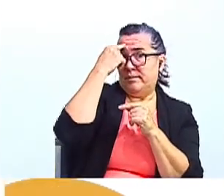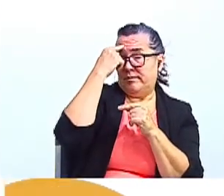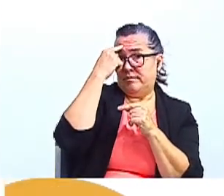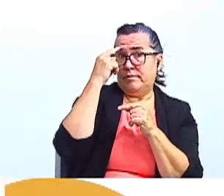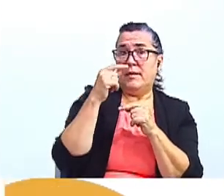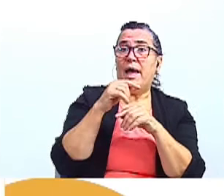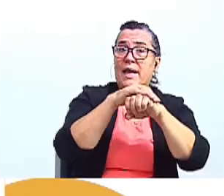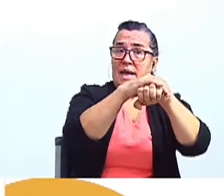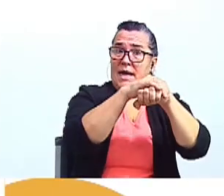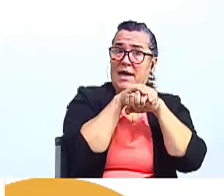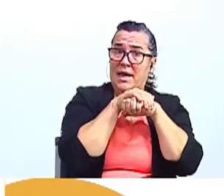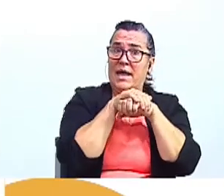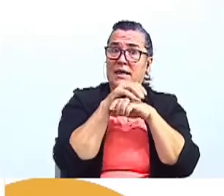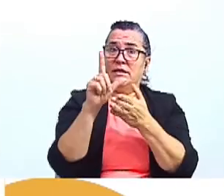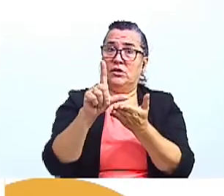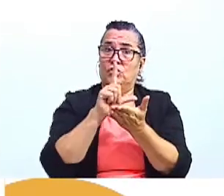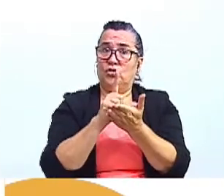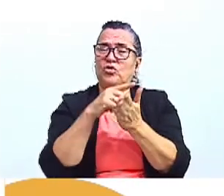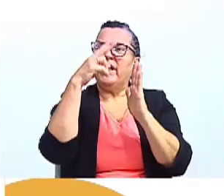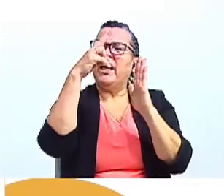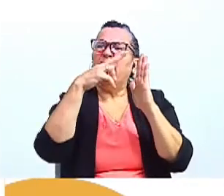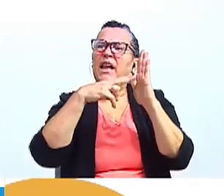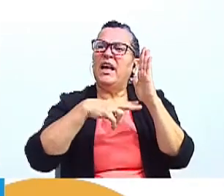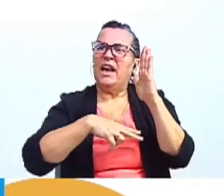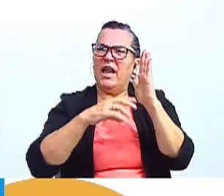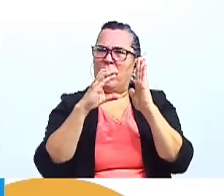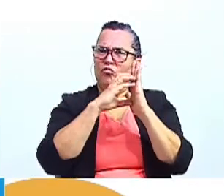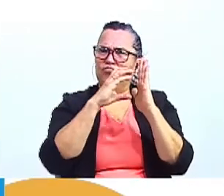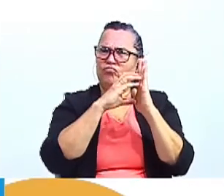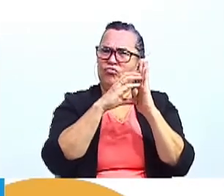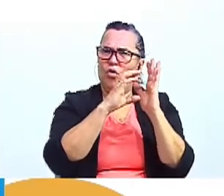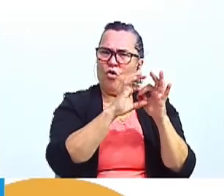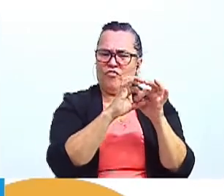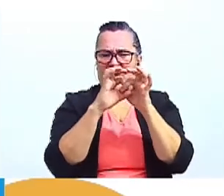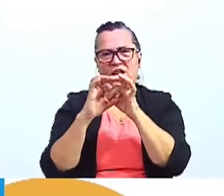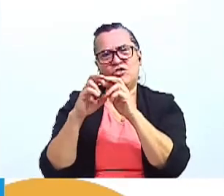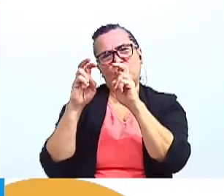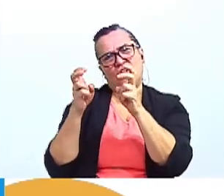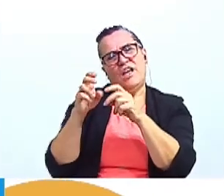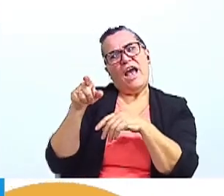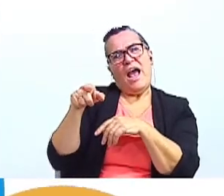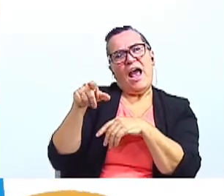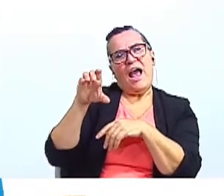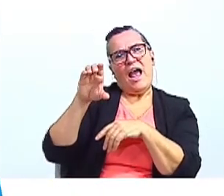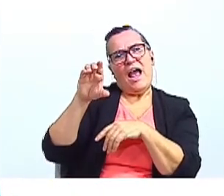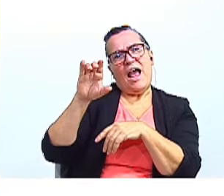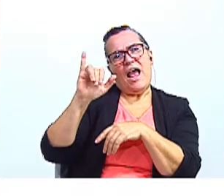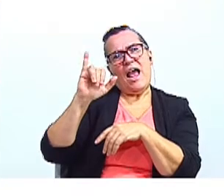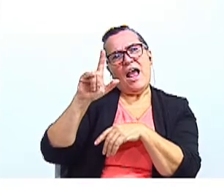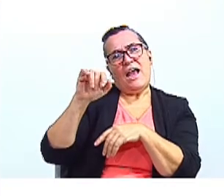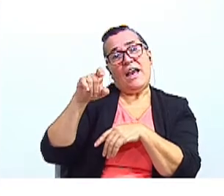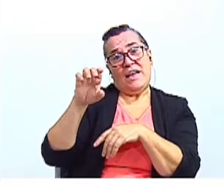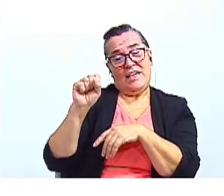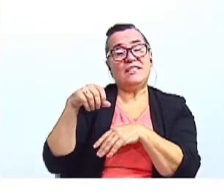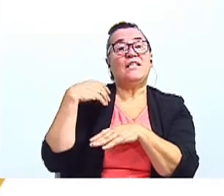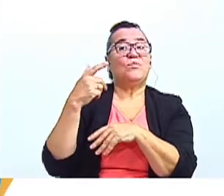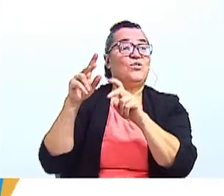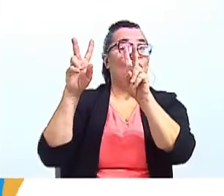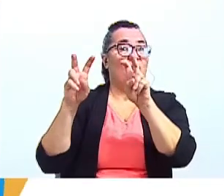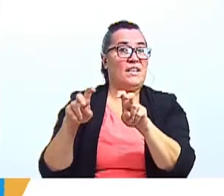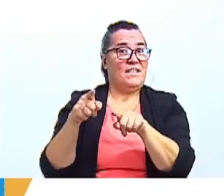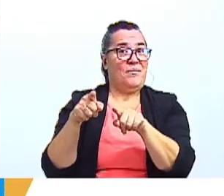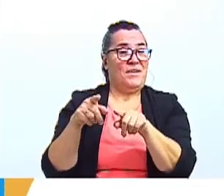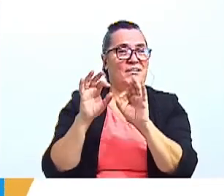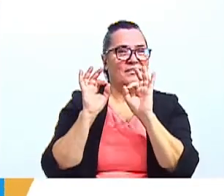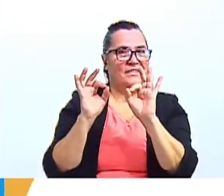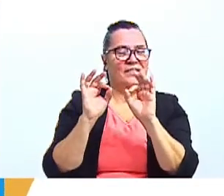you to read a test about cliques, and then you have to do a task based on that test.